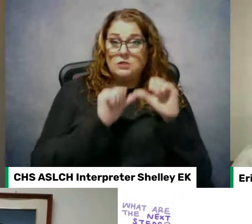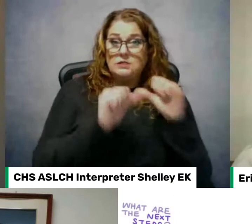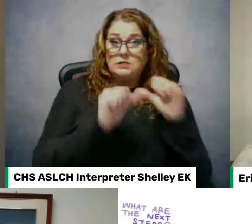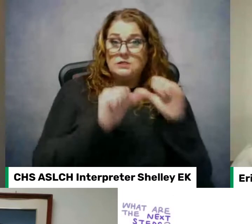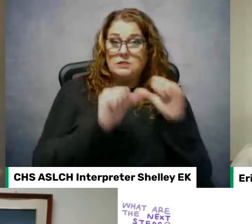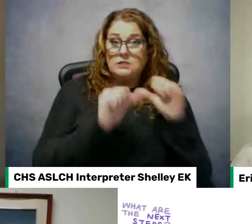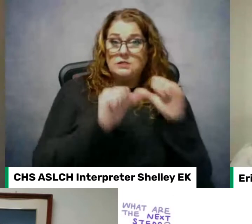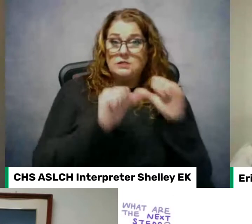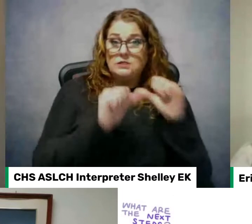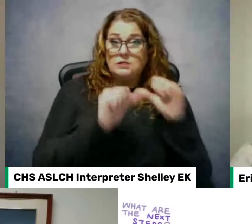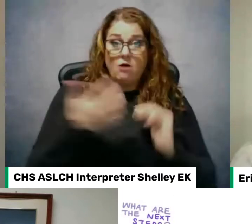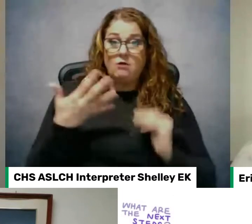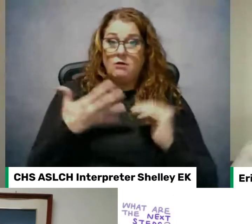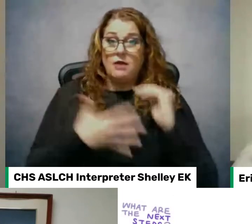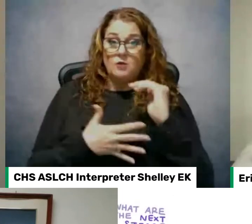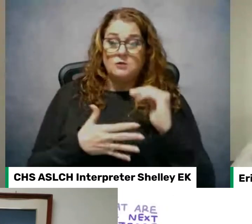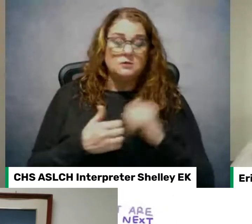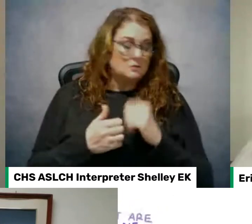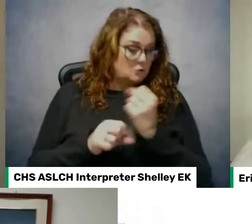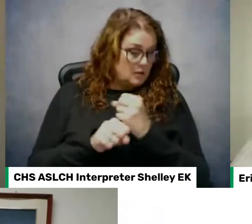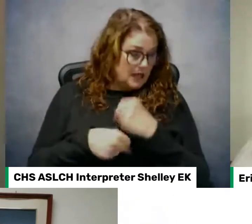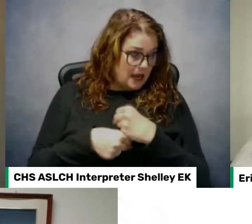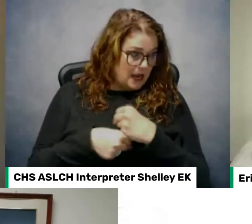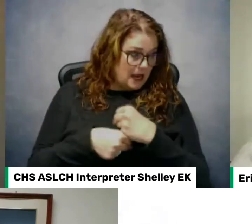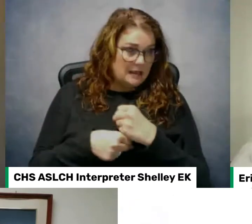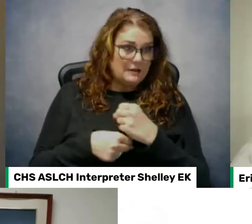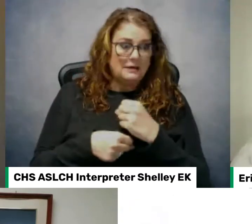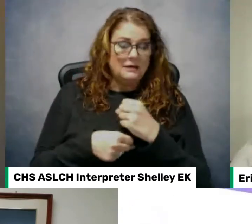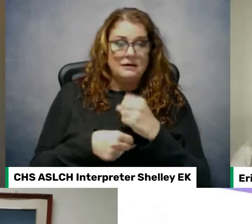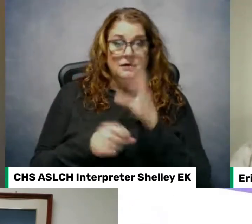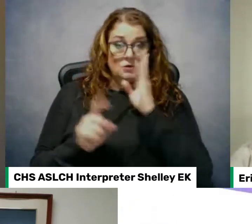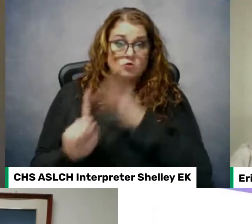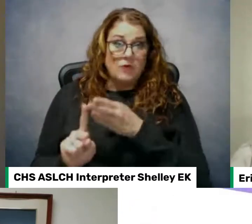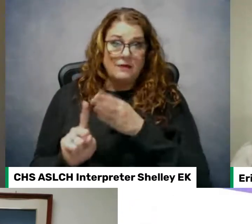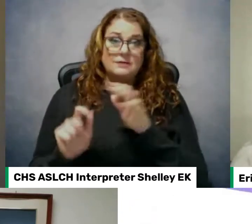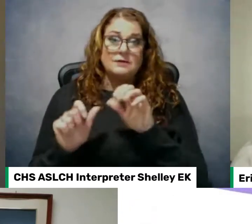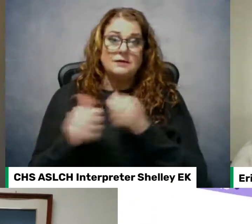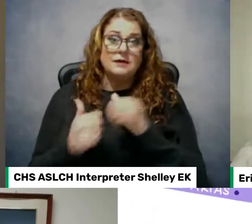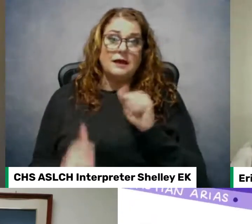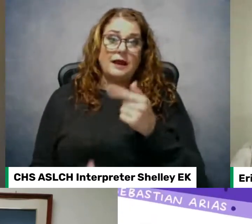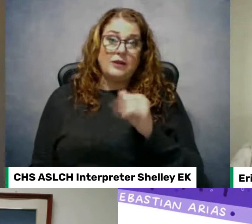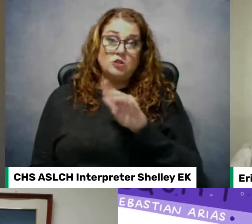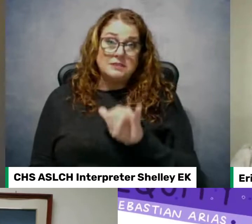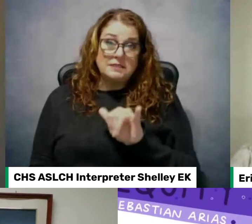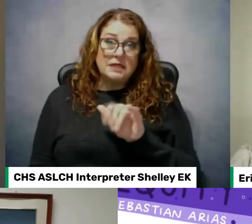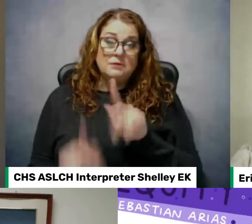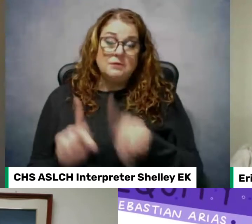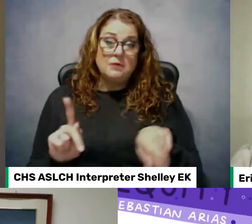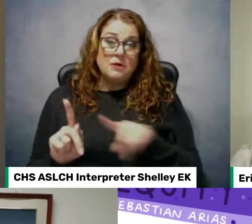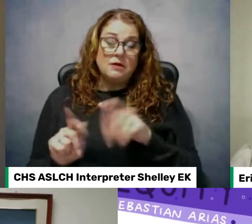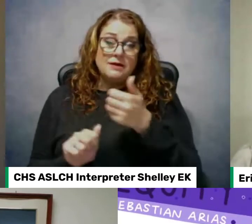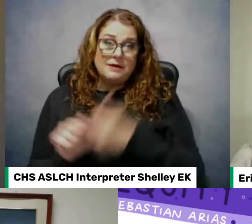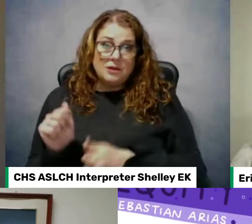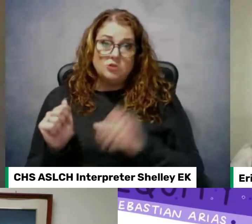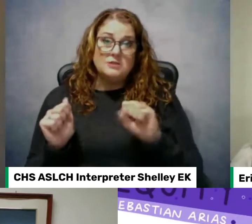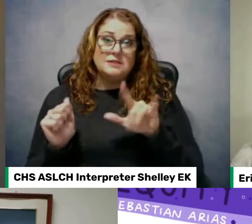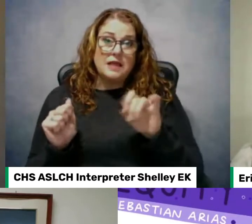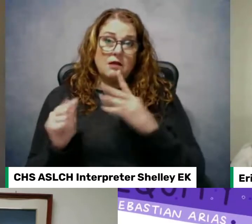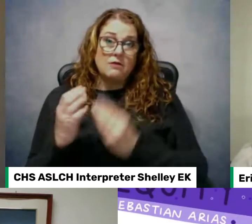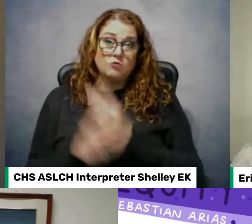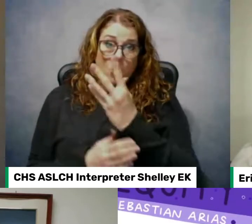about creating direct agency by folks at every scale of growing,